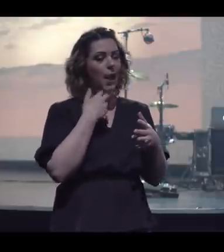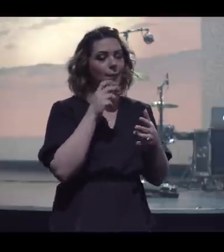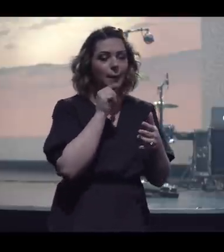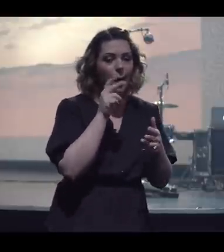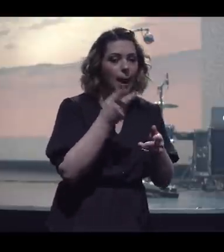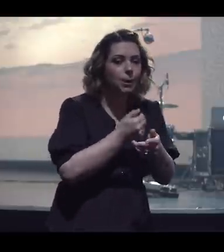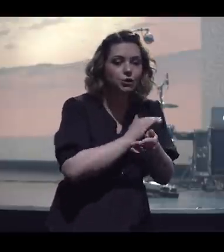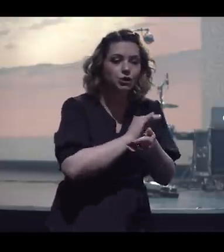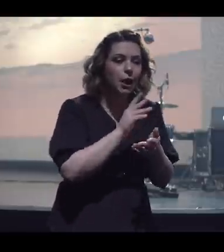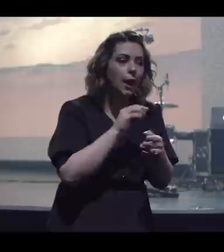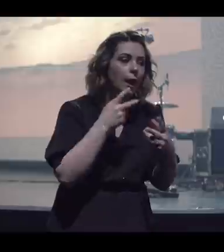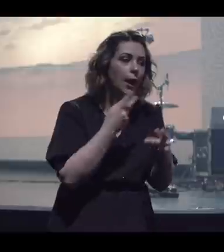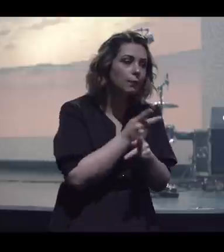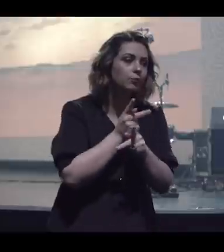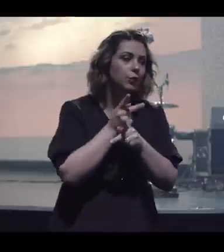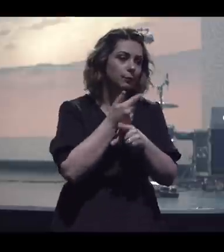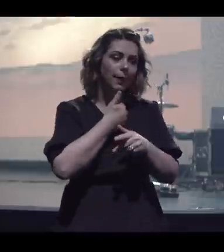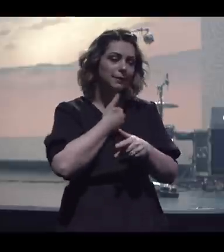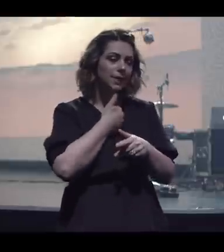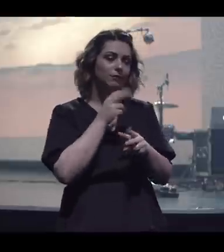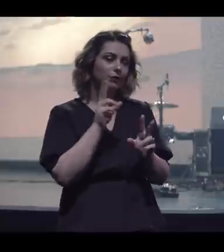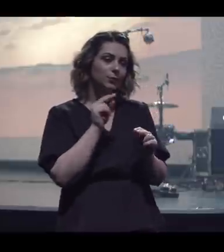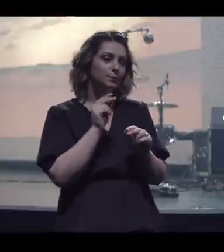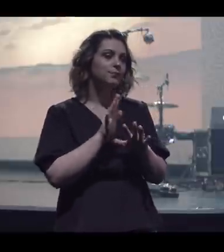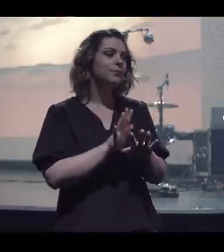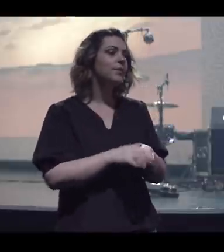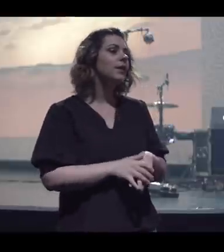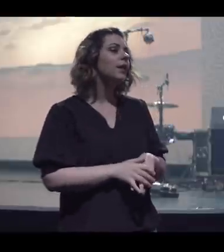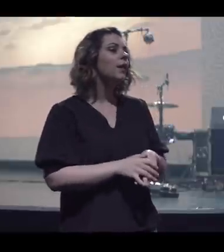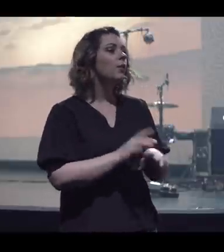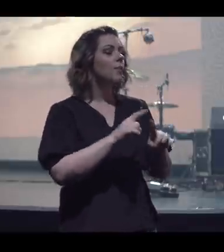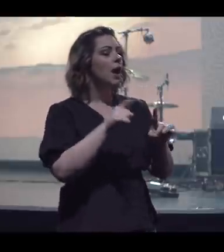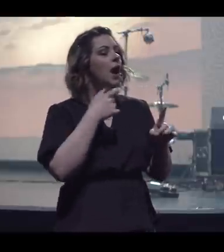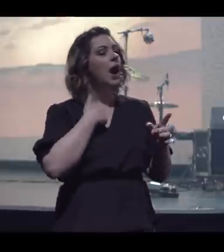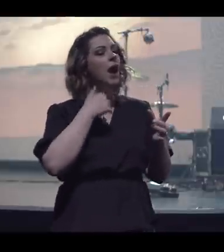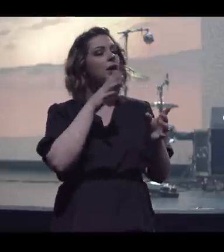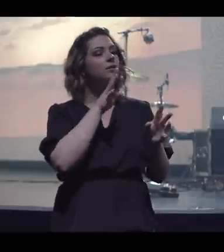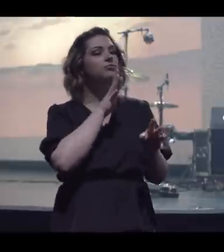Big surprise. So I leaned into one who was a literal shepherd,